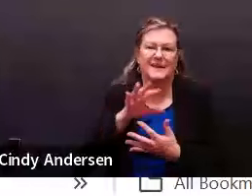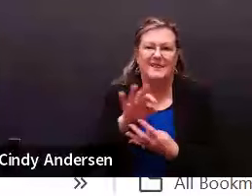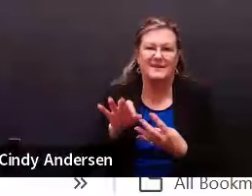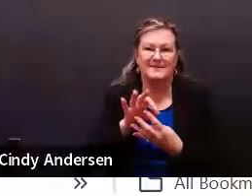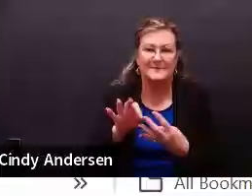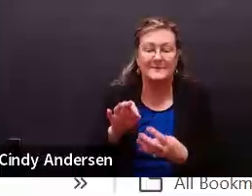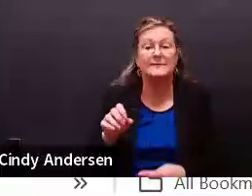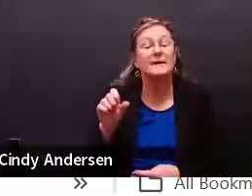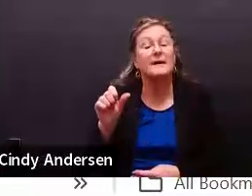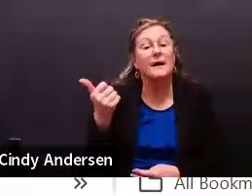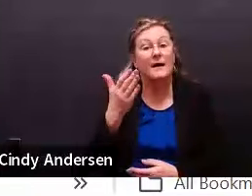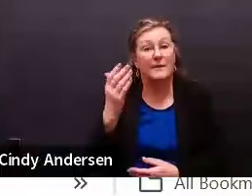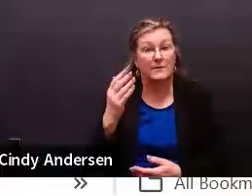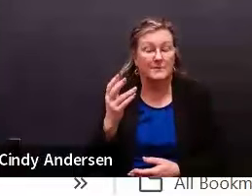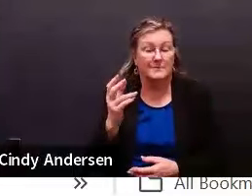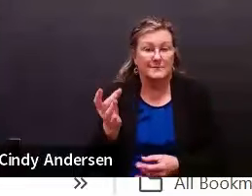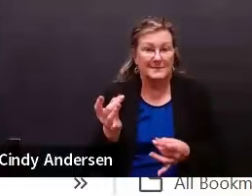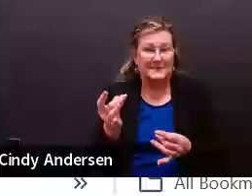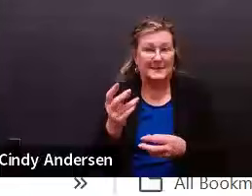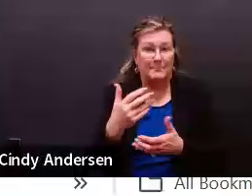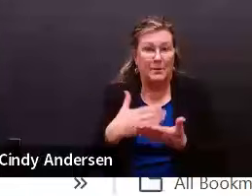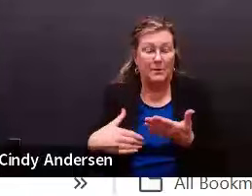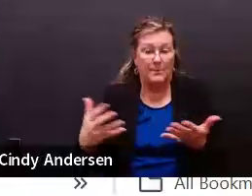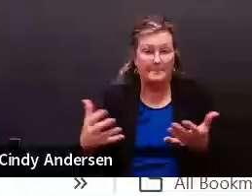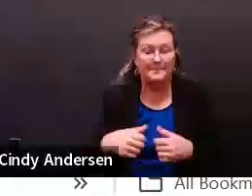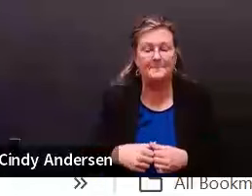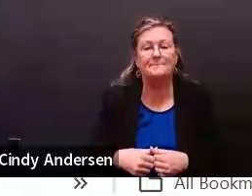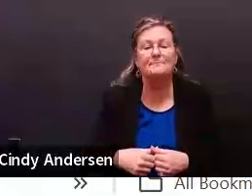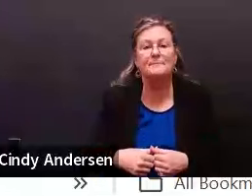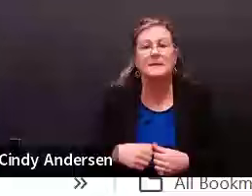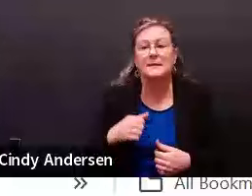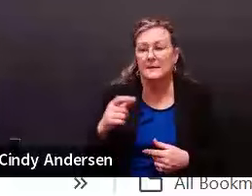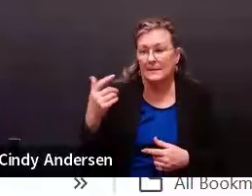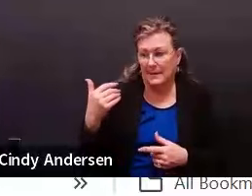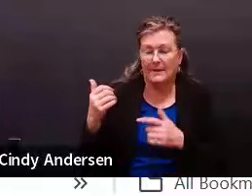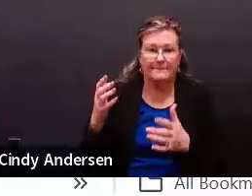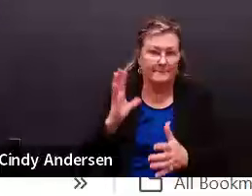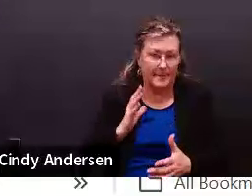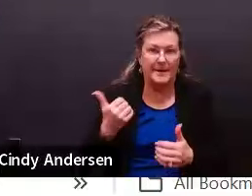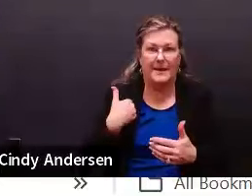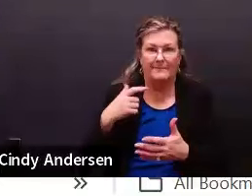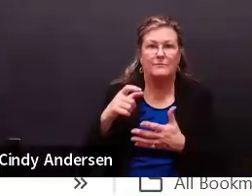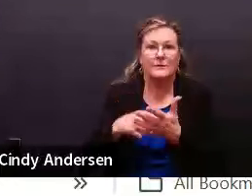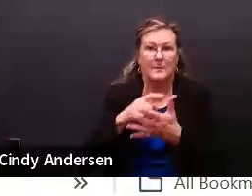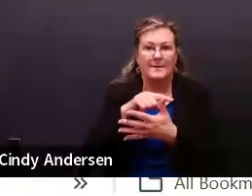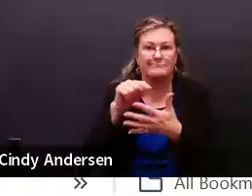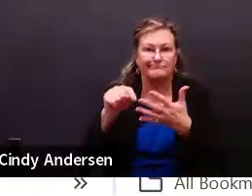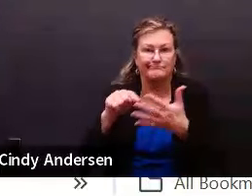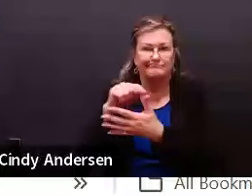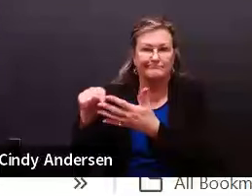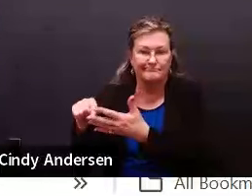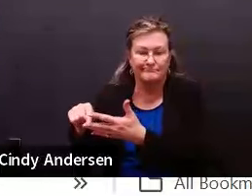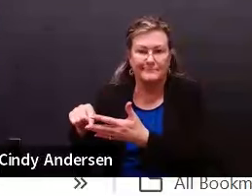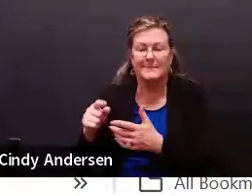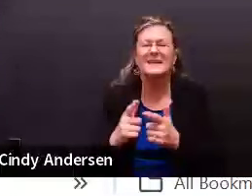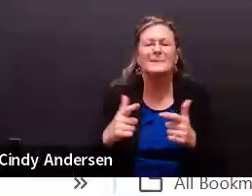that comes into all of this is, so not only do we have these requirements, that really is the biggest thing that we